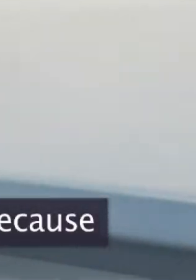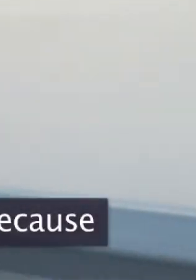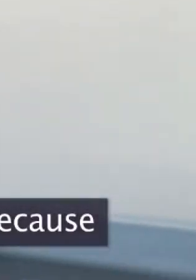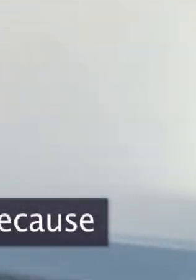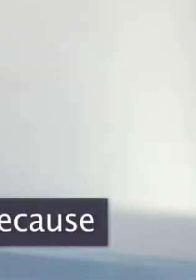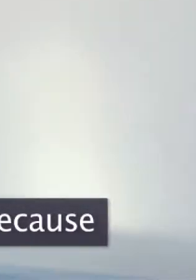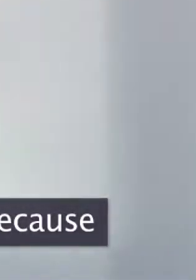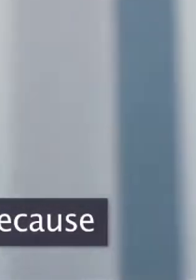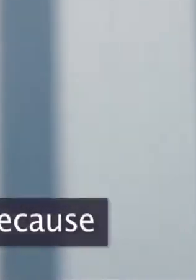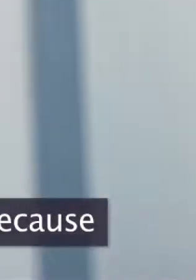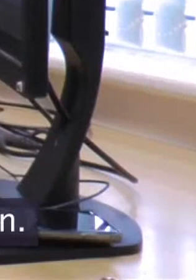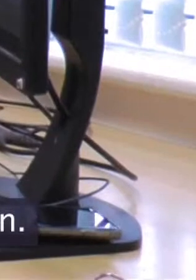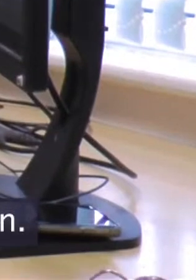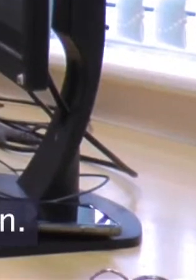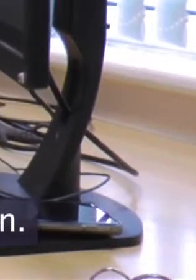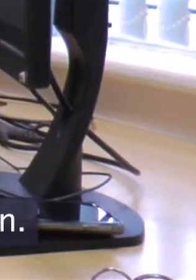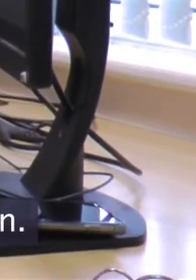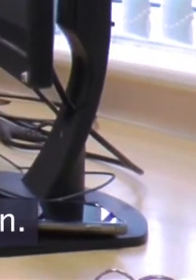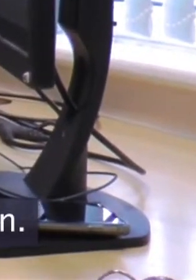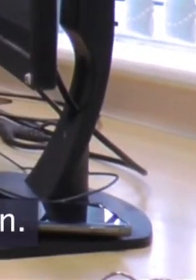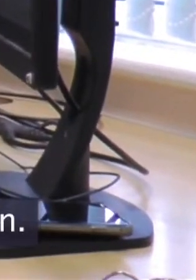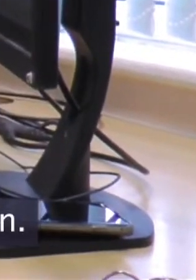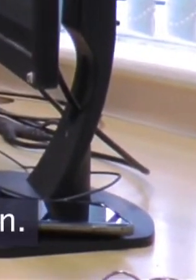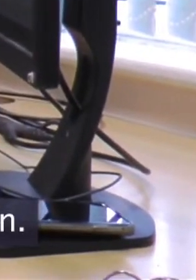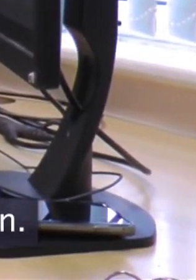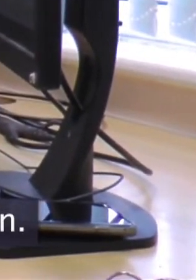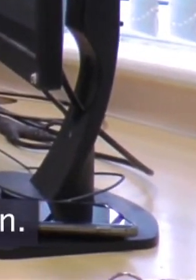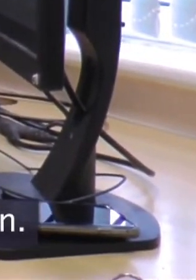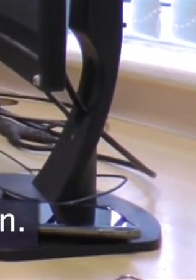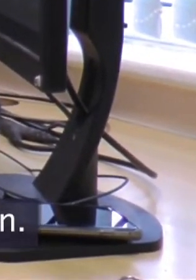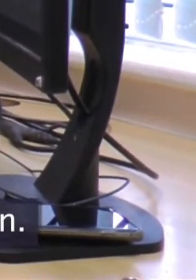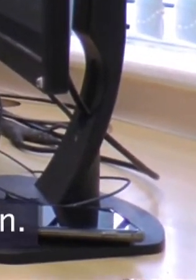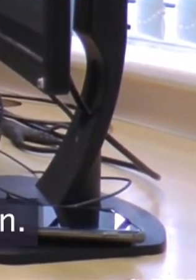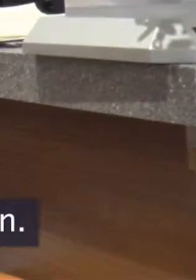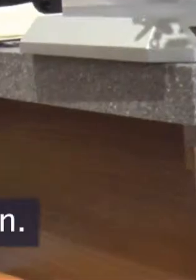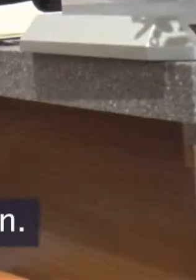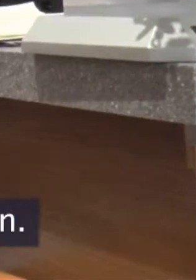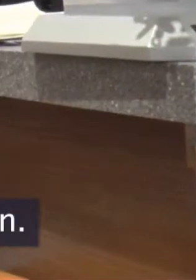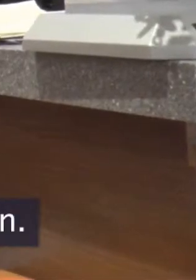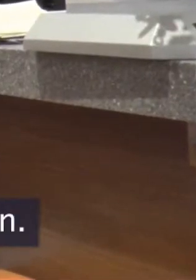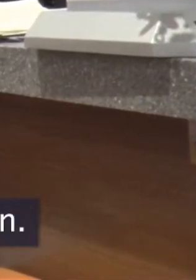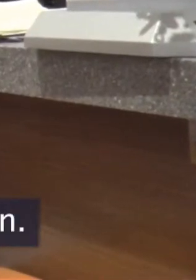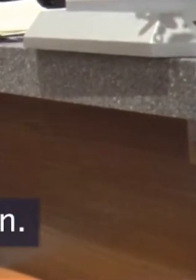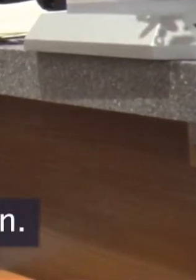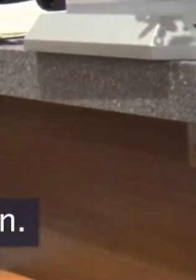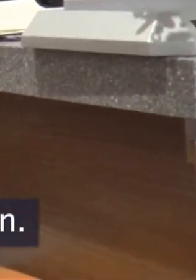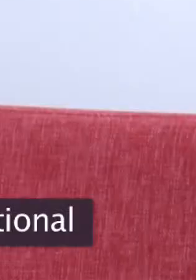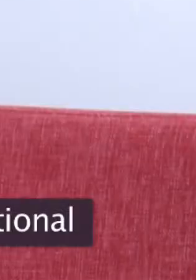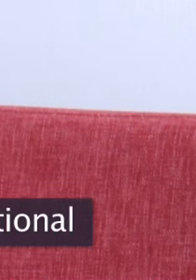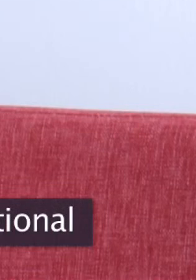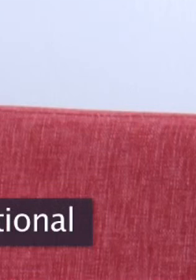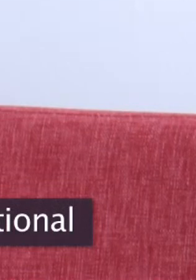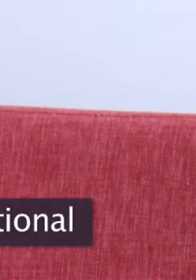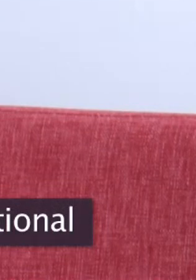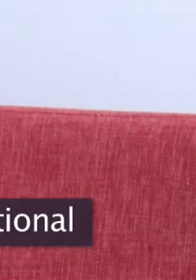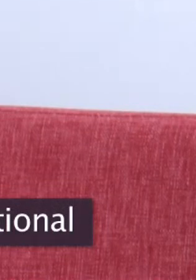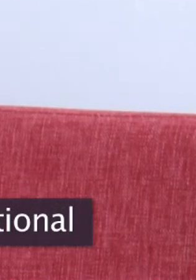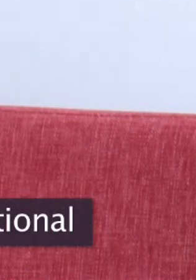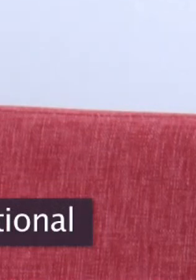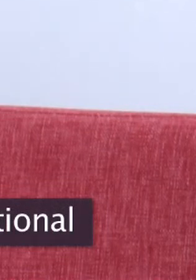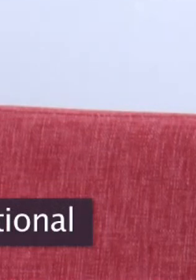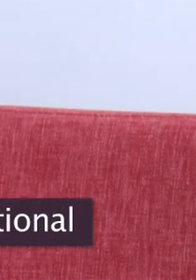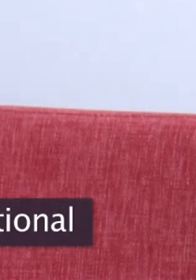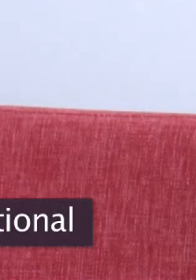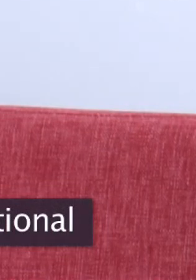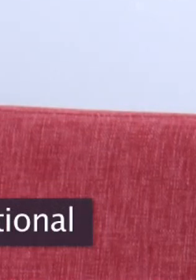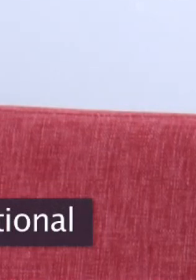and restoration really, because in our case, the services have never been stood down. If anything, it's been